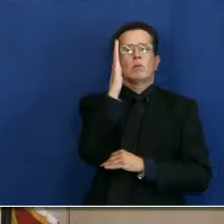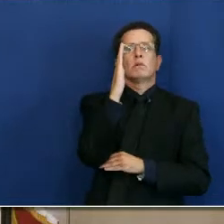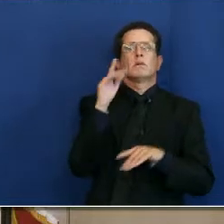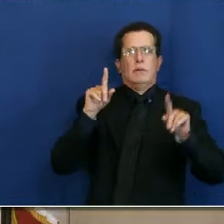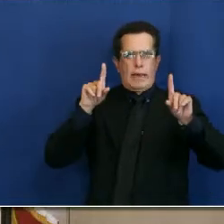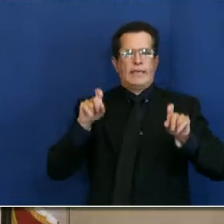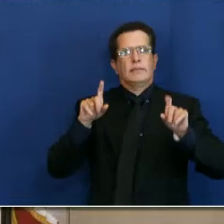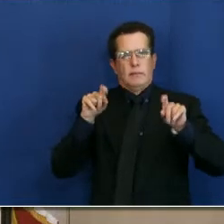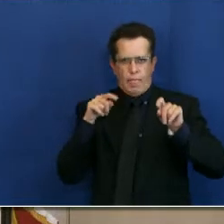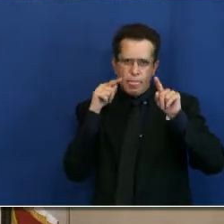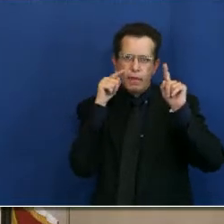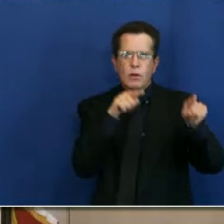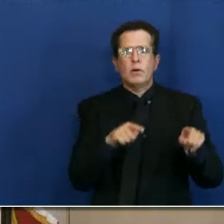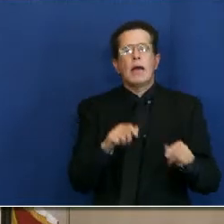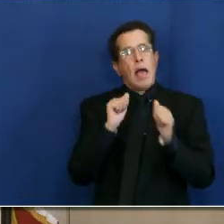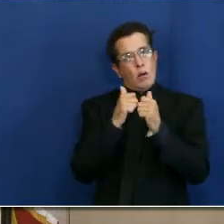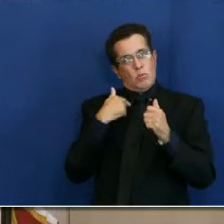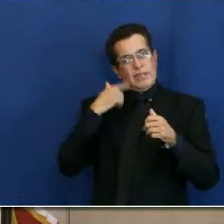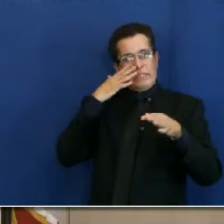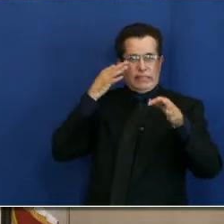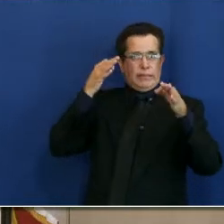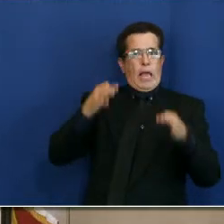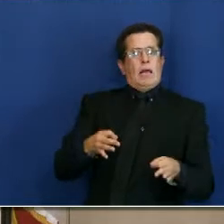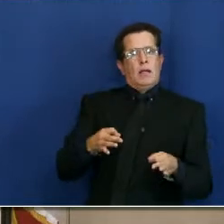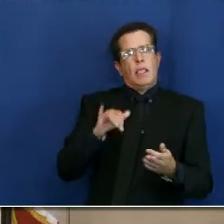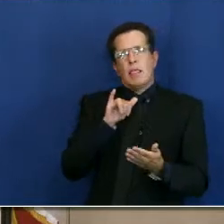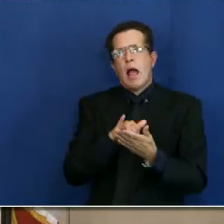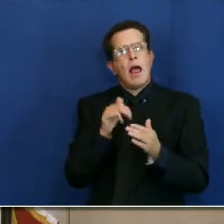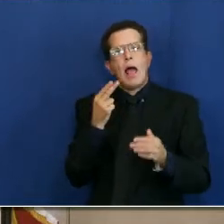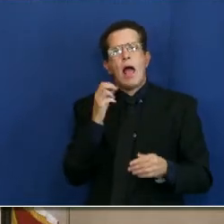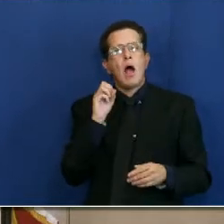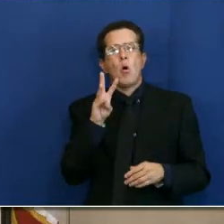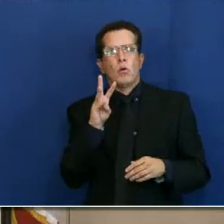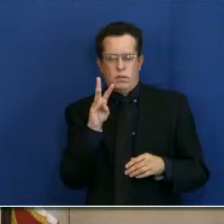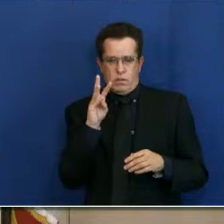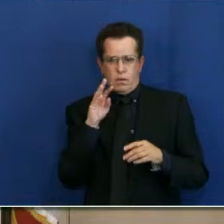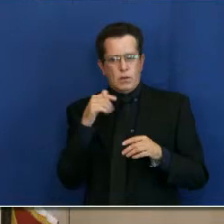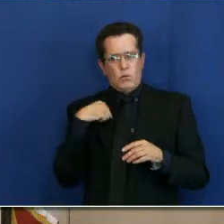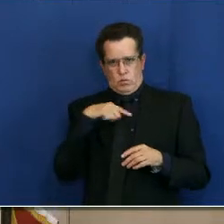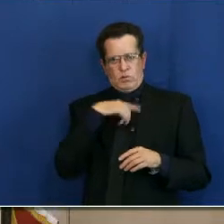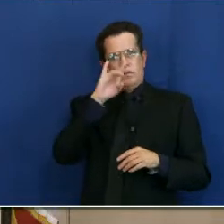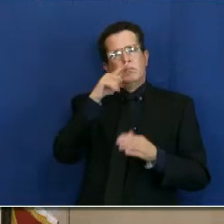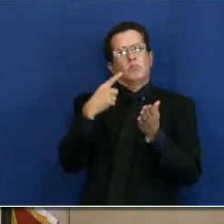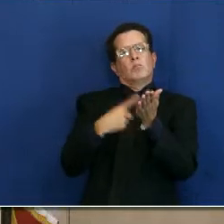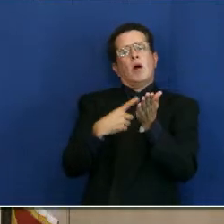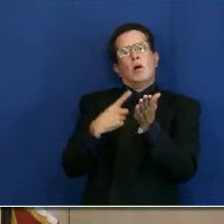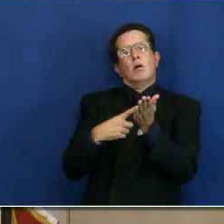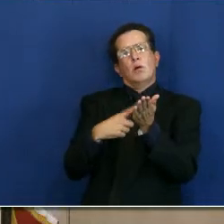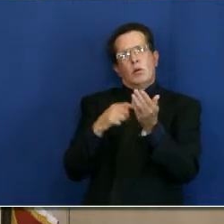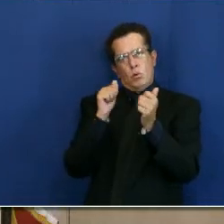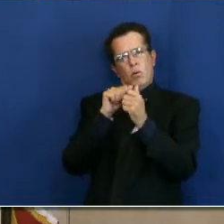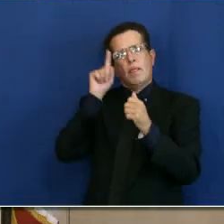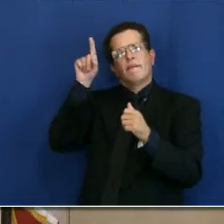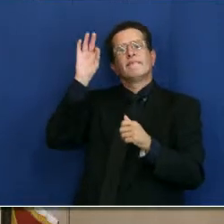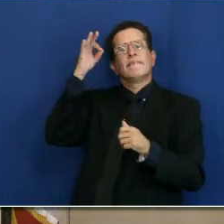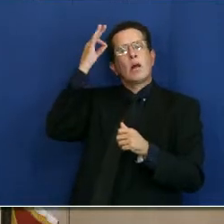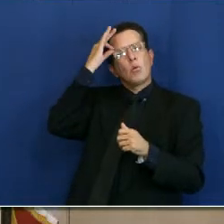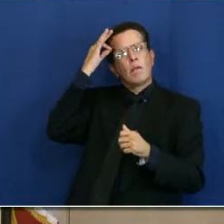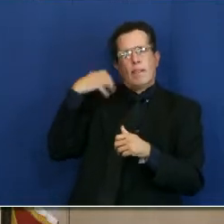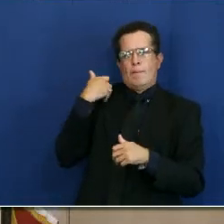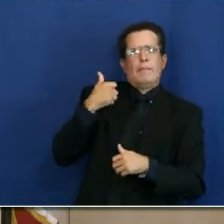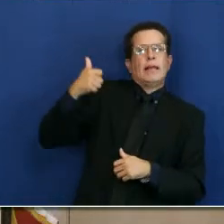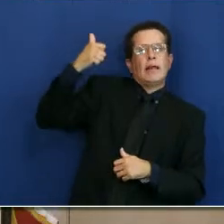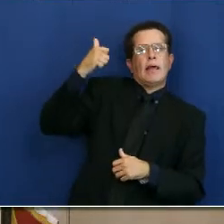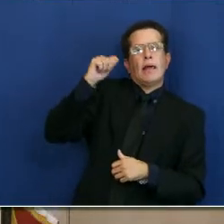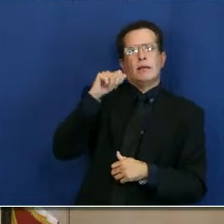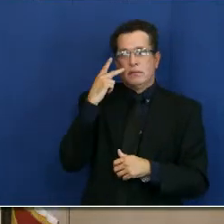The question in regards how do we get here, I know early on we had some discussions with the federal administration trying to